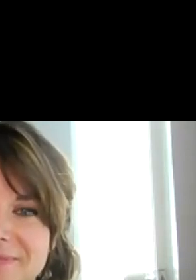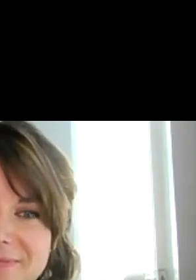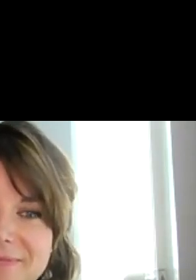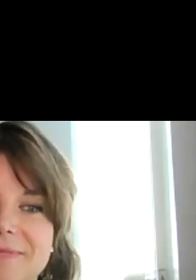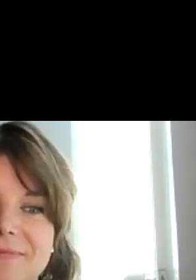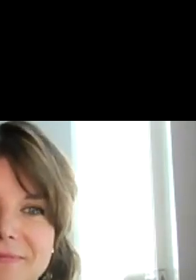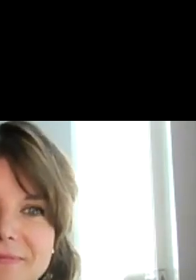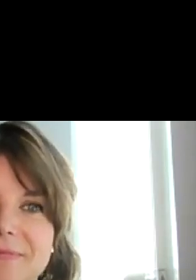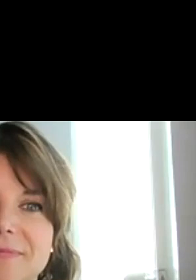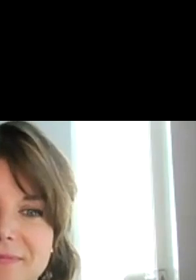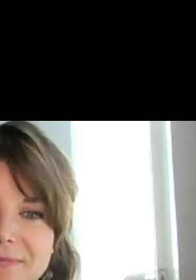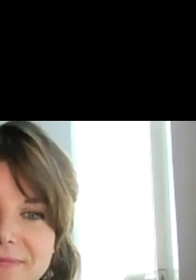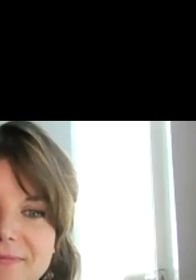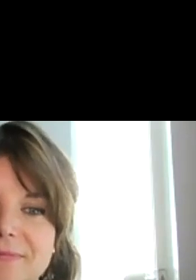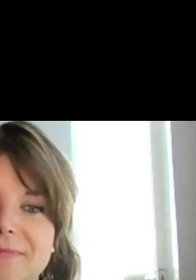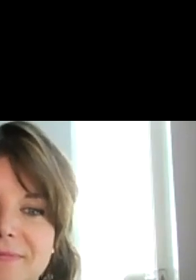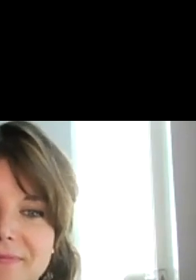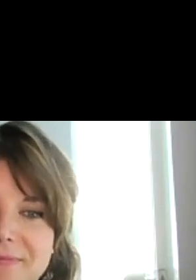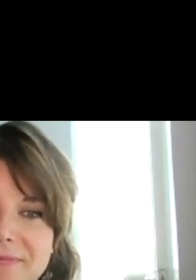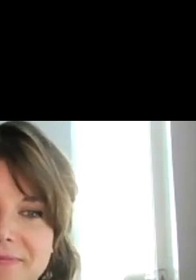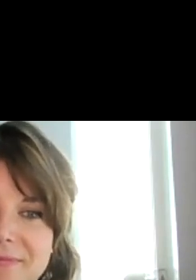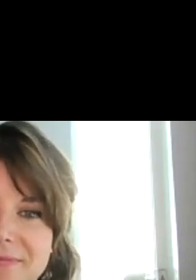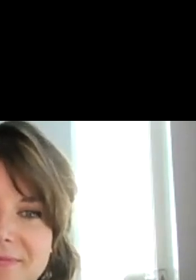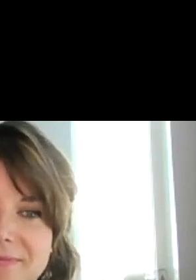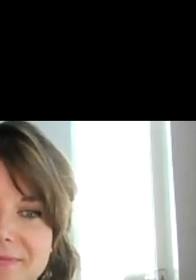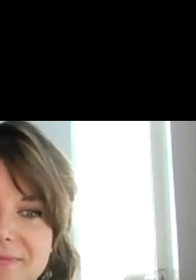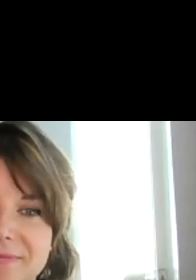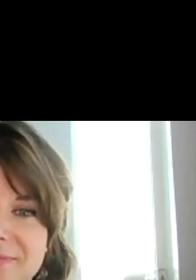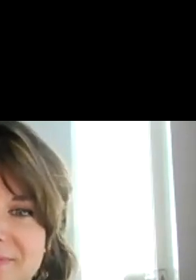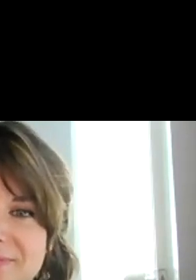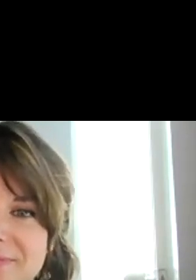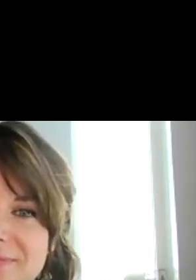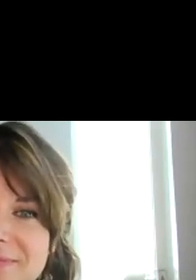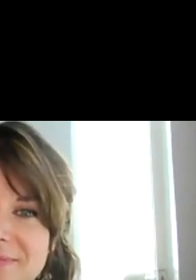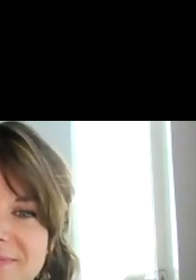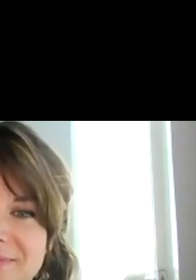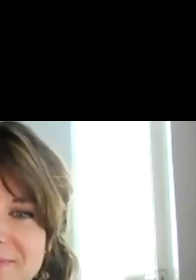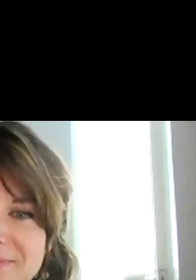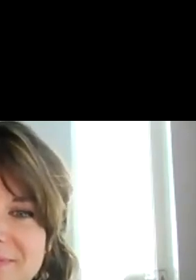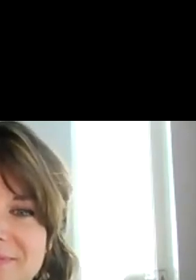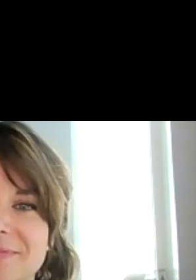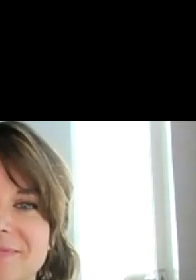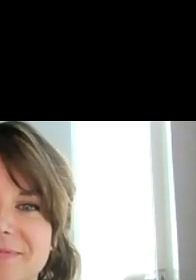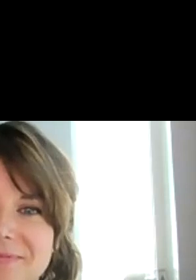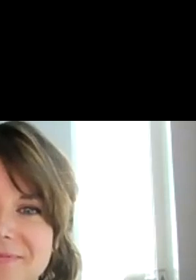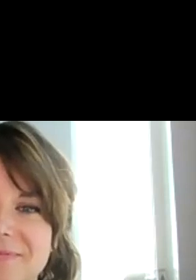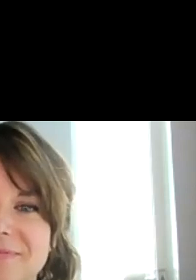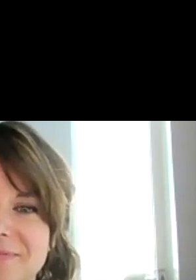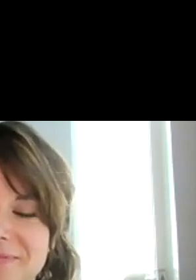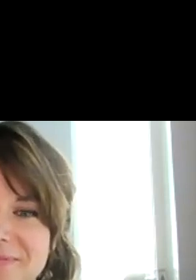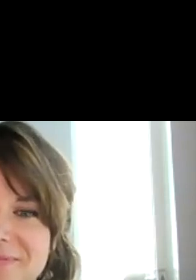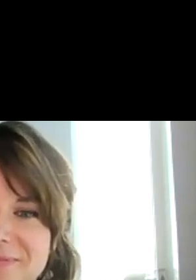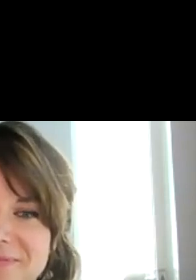Cane River areas or personalities. There's one named after Quan Quan. There's one named after Isle Brevel. The one